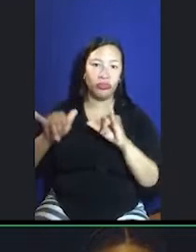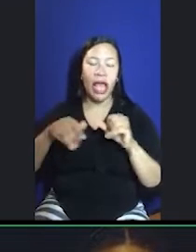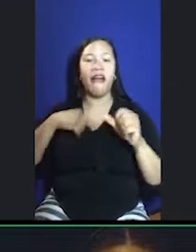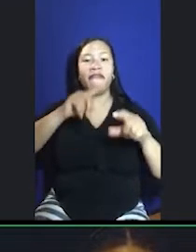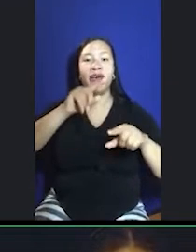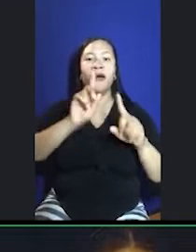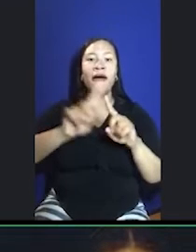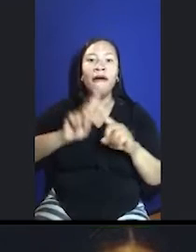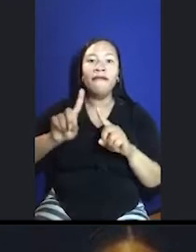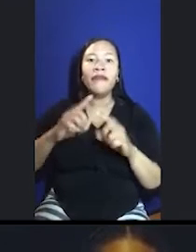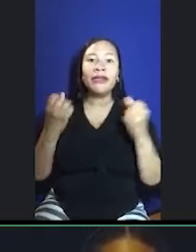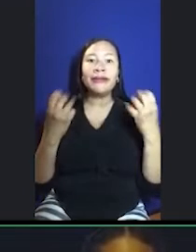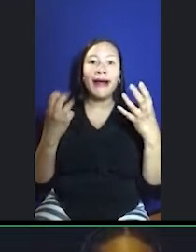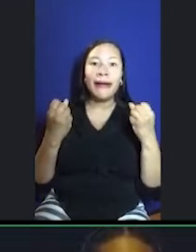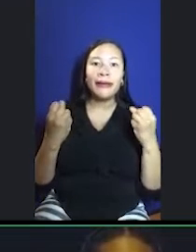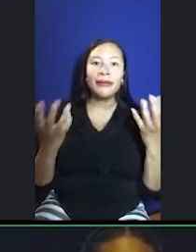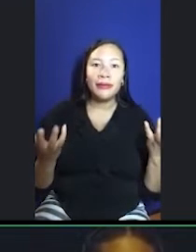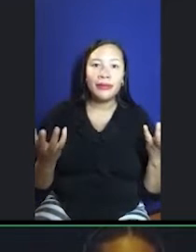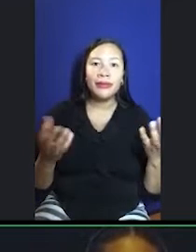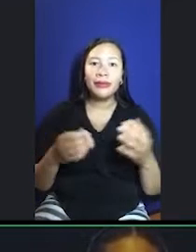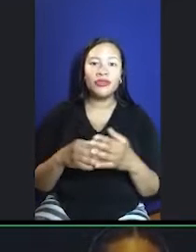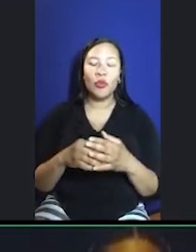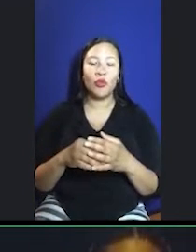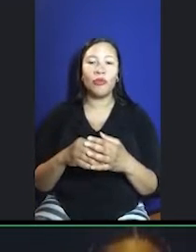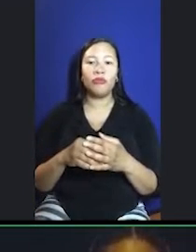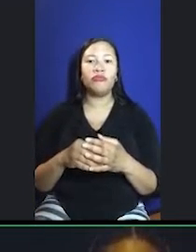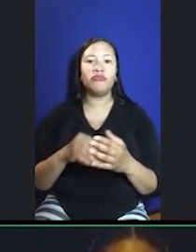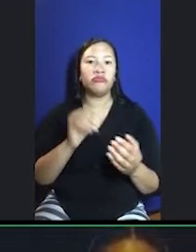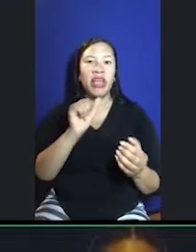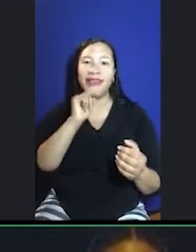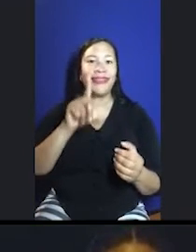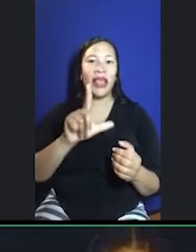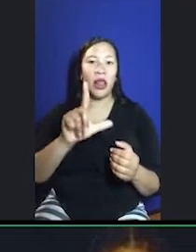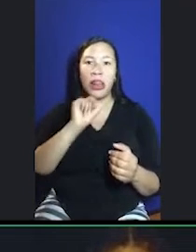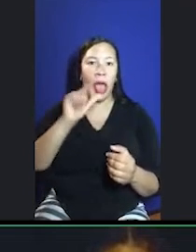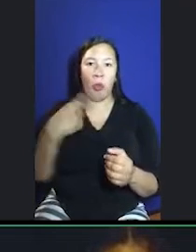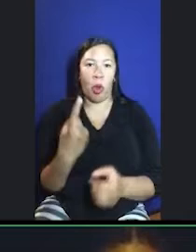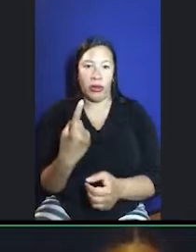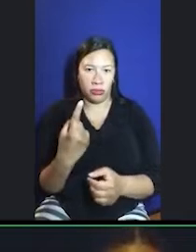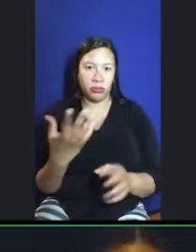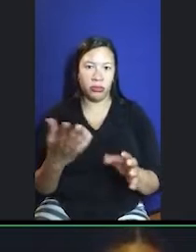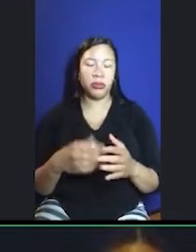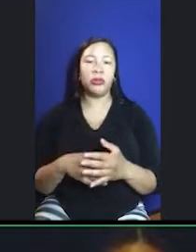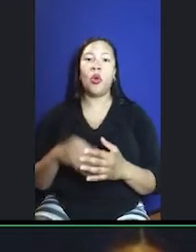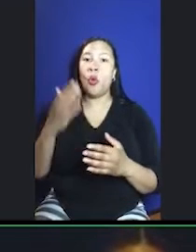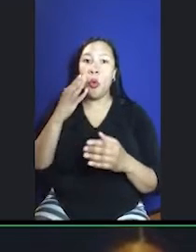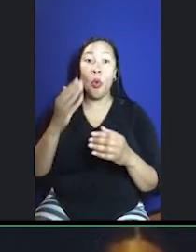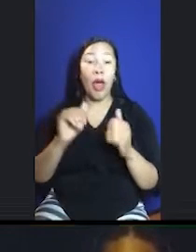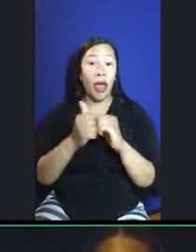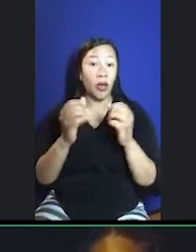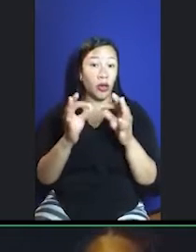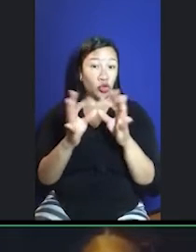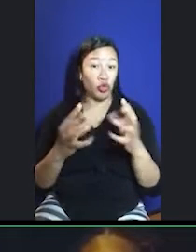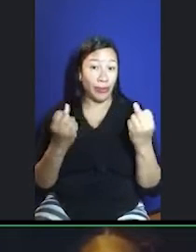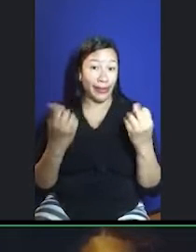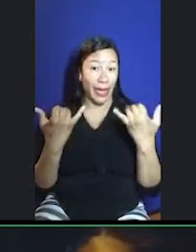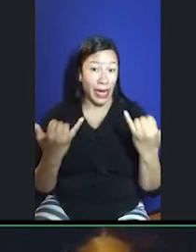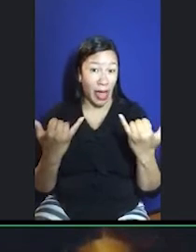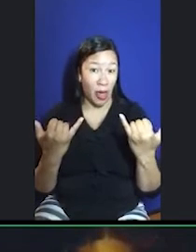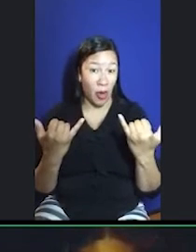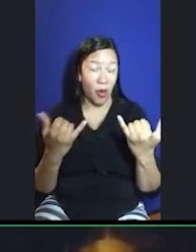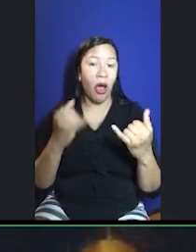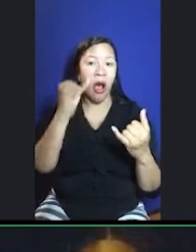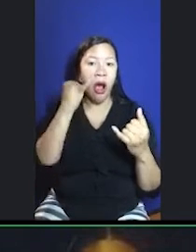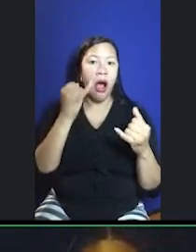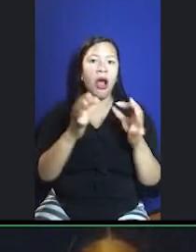kinds of sign language, right? Okay. And Mhm. so if you know how the interpreter is signing right now, if the